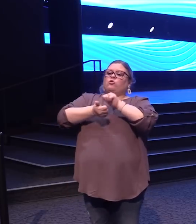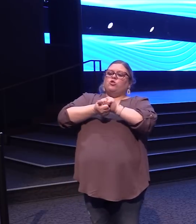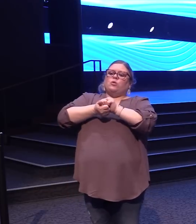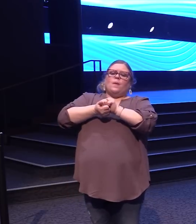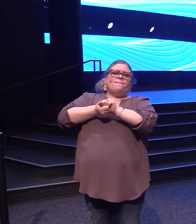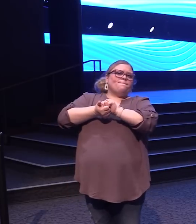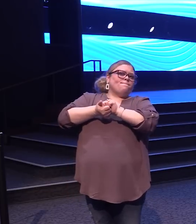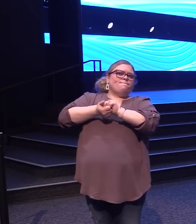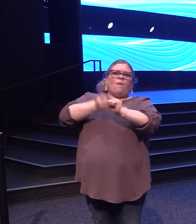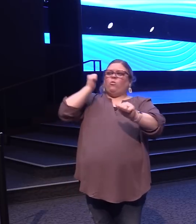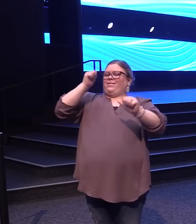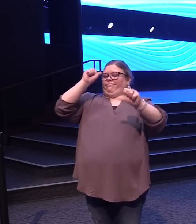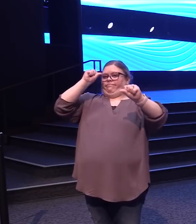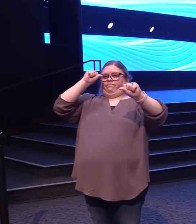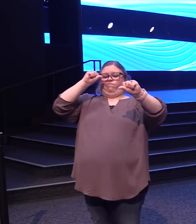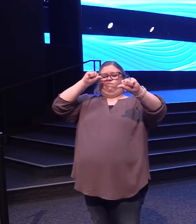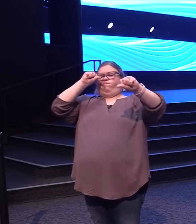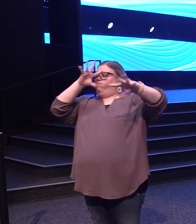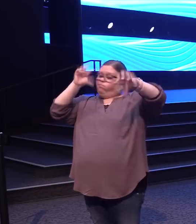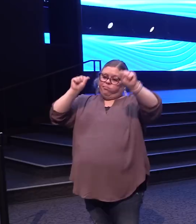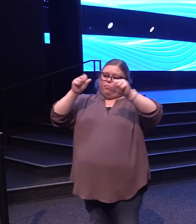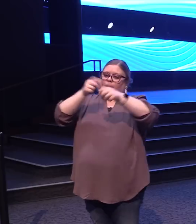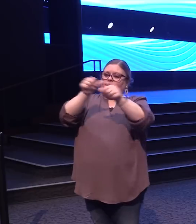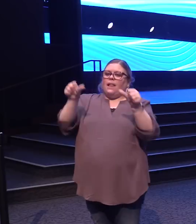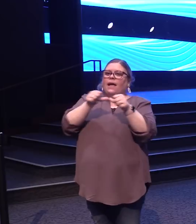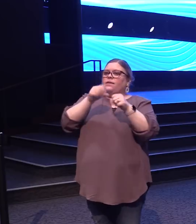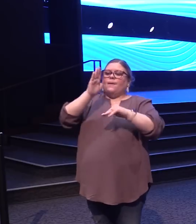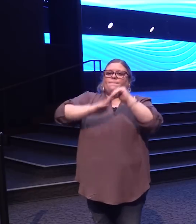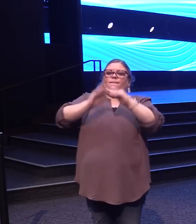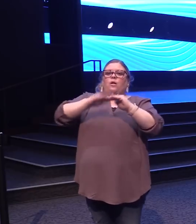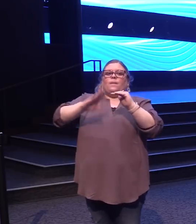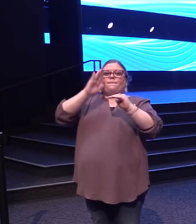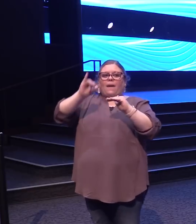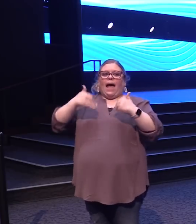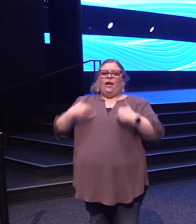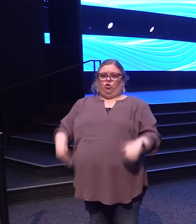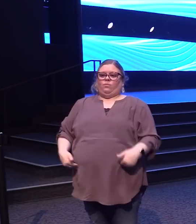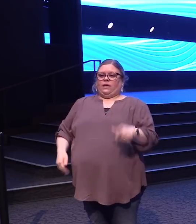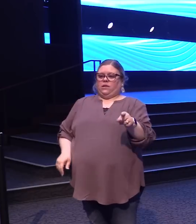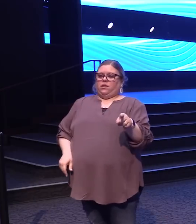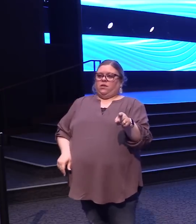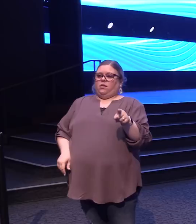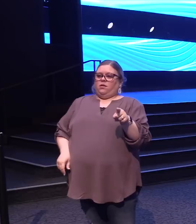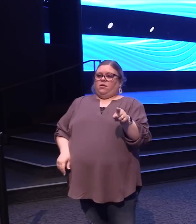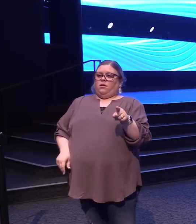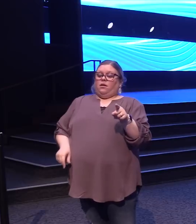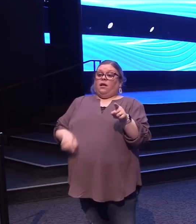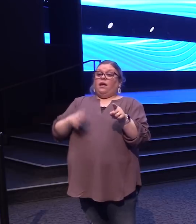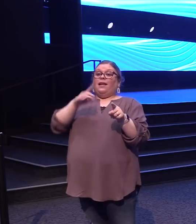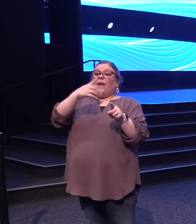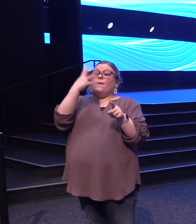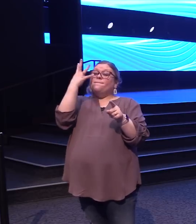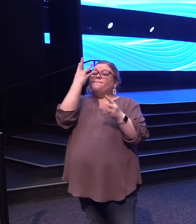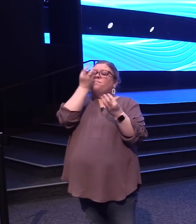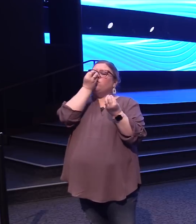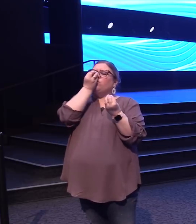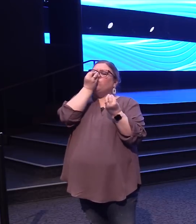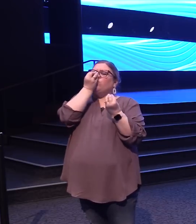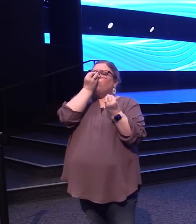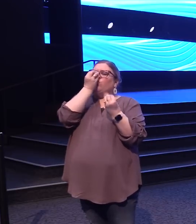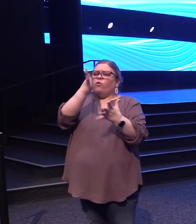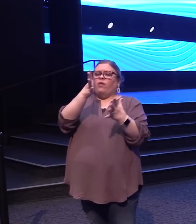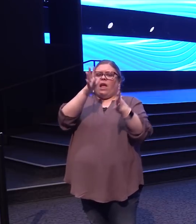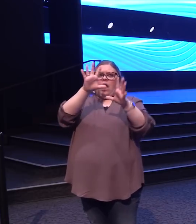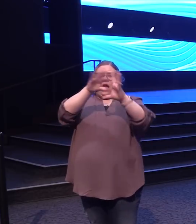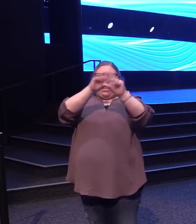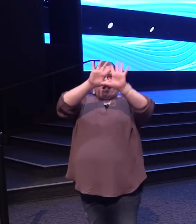revolutionary, amazing place ever built by human hands. not only because of its beauty and its